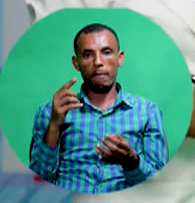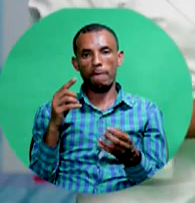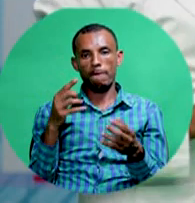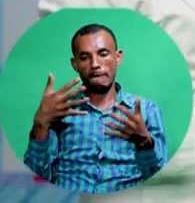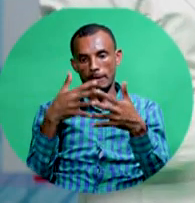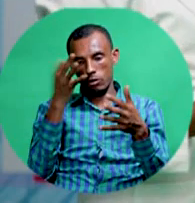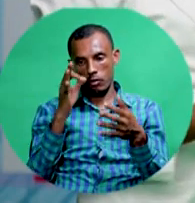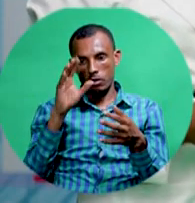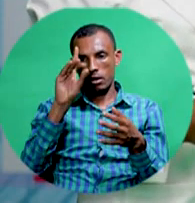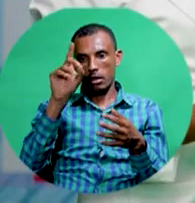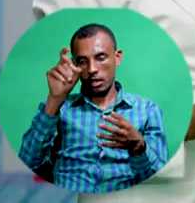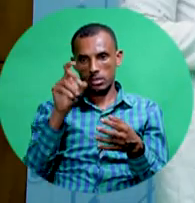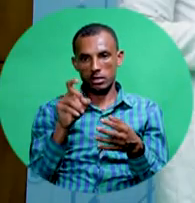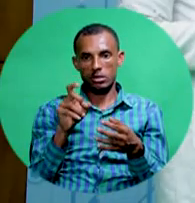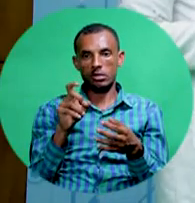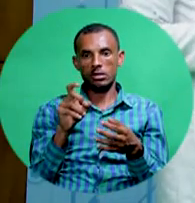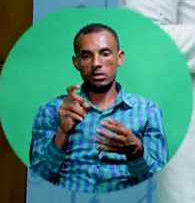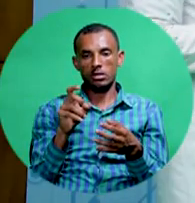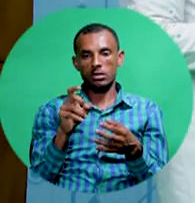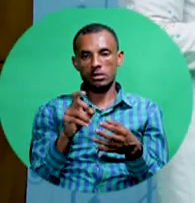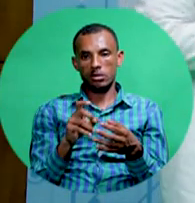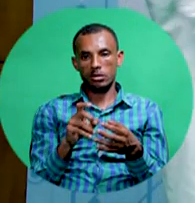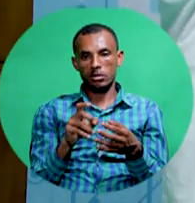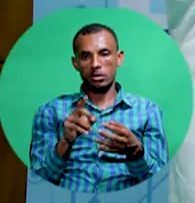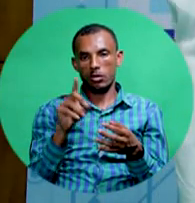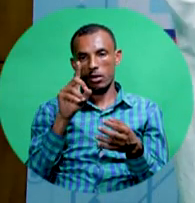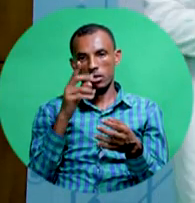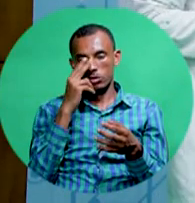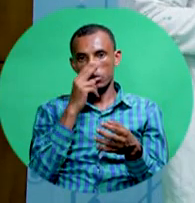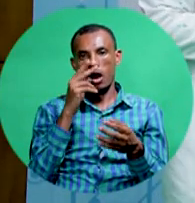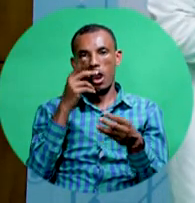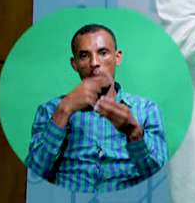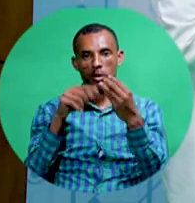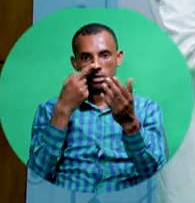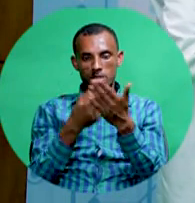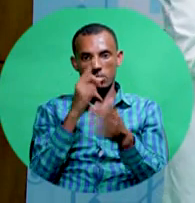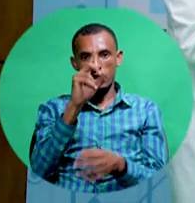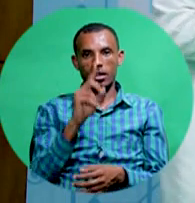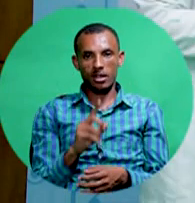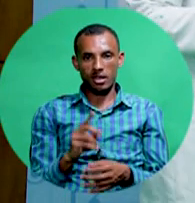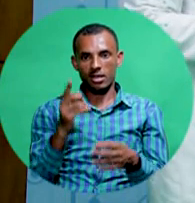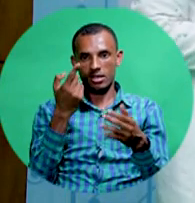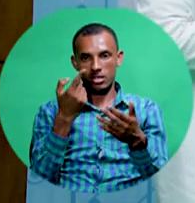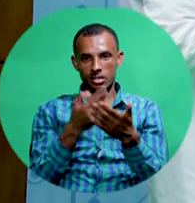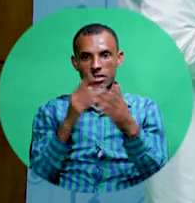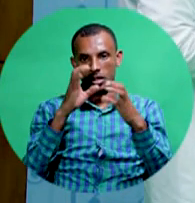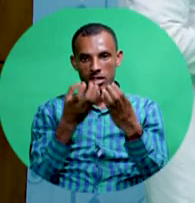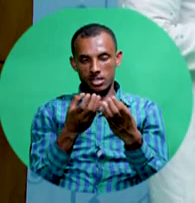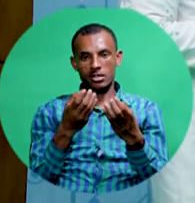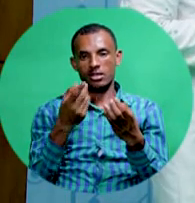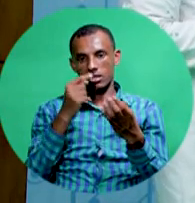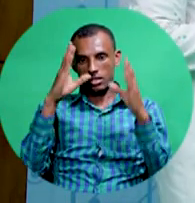x itself, e raised to x. There is one joke about this one. In the class, while a teacher